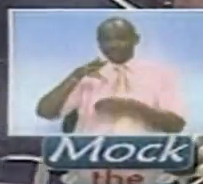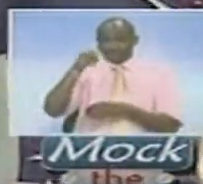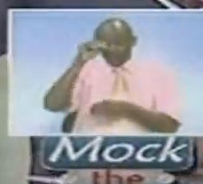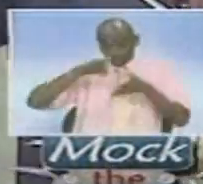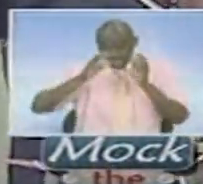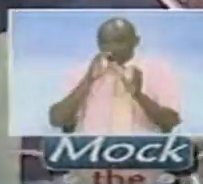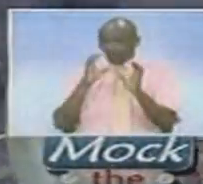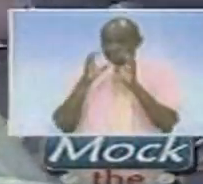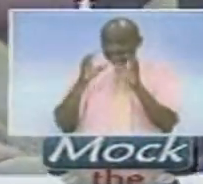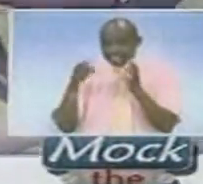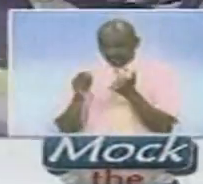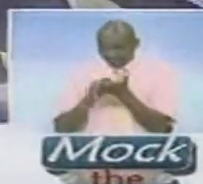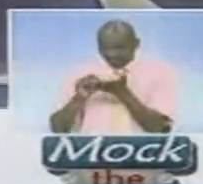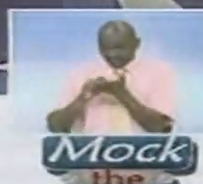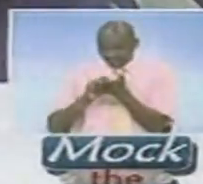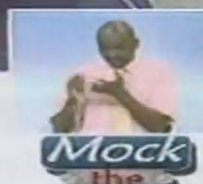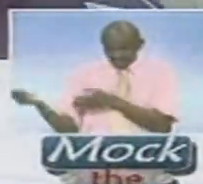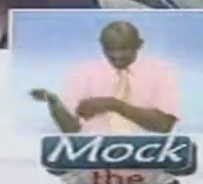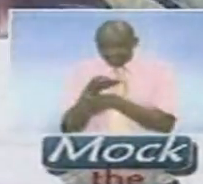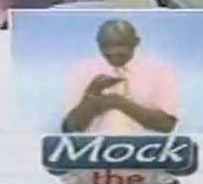way to make it work.